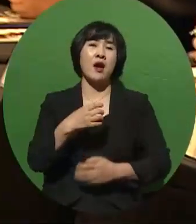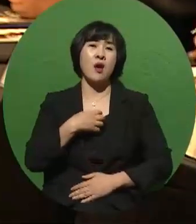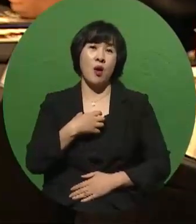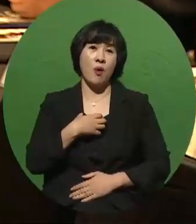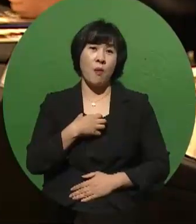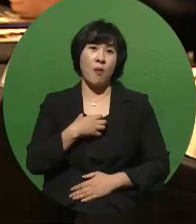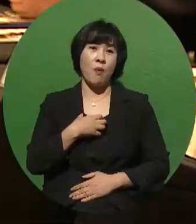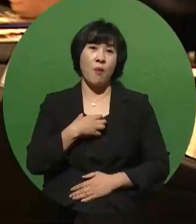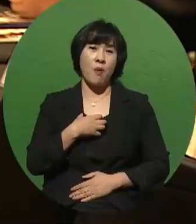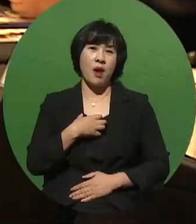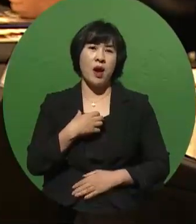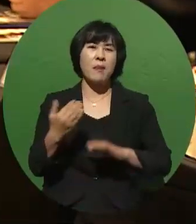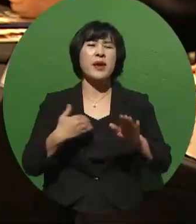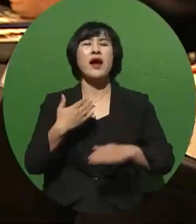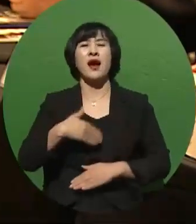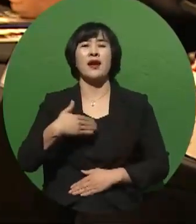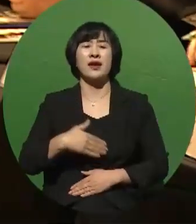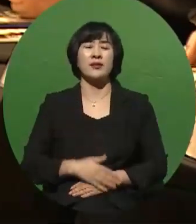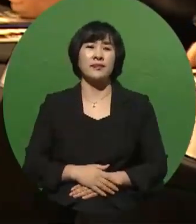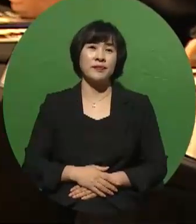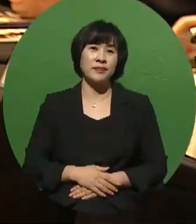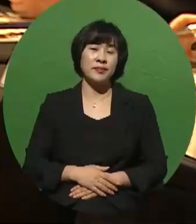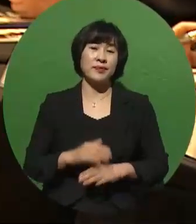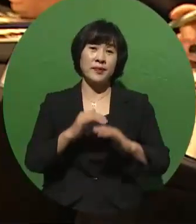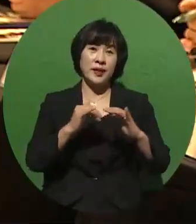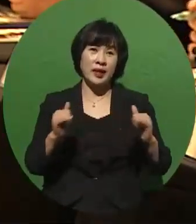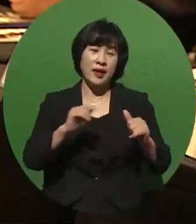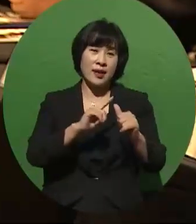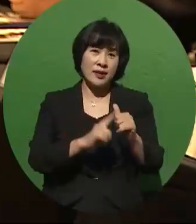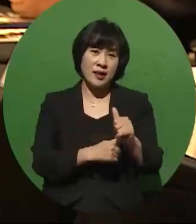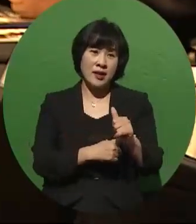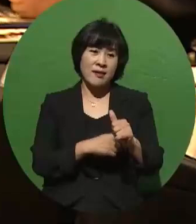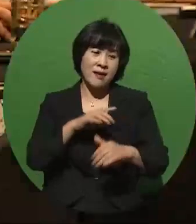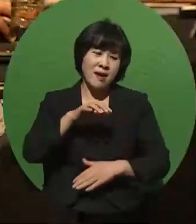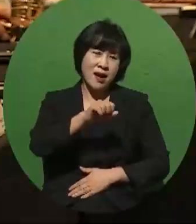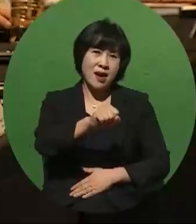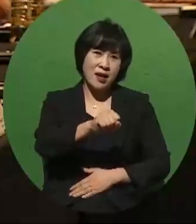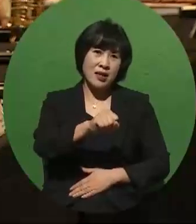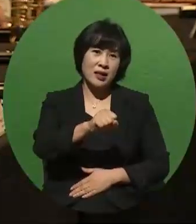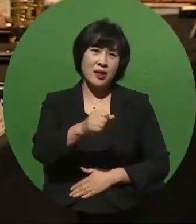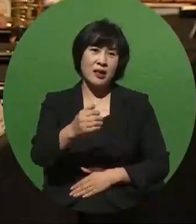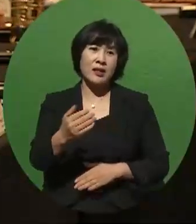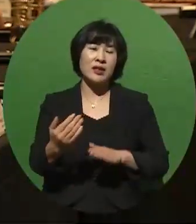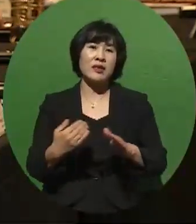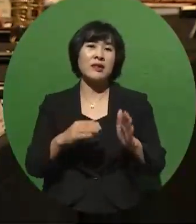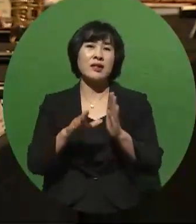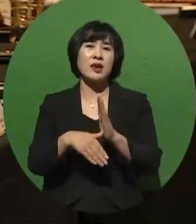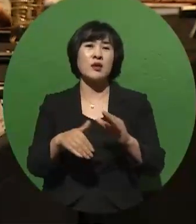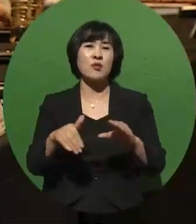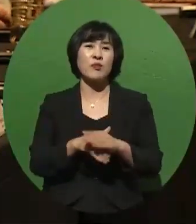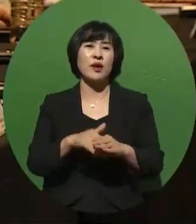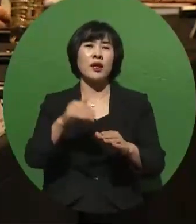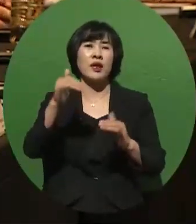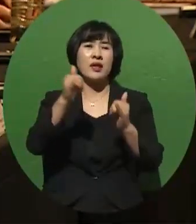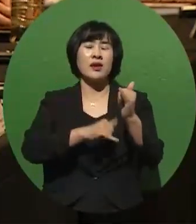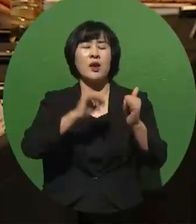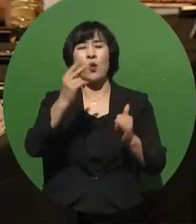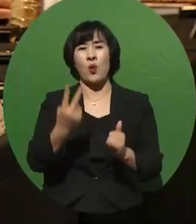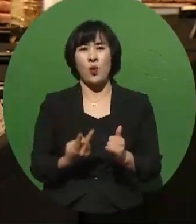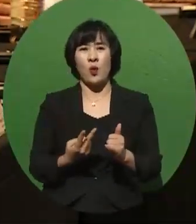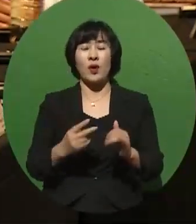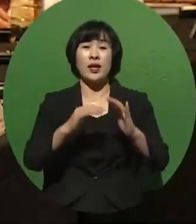a cosmopolitan democracy in which human and nature coexist peacefully, recognizing that they